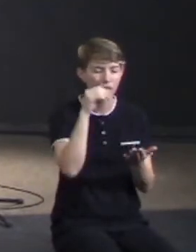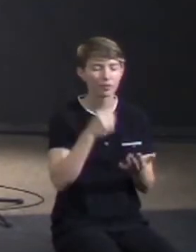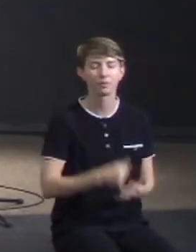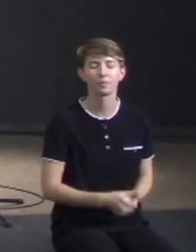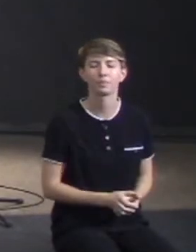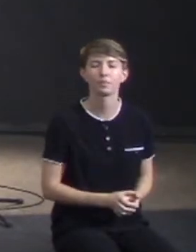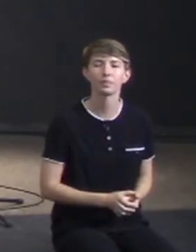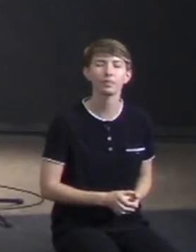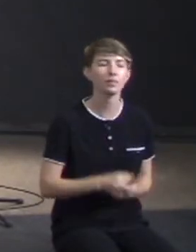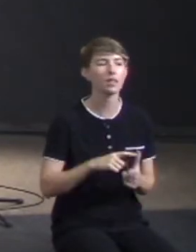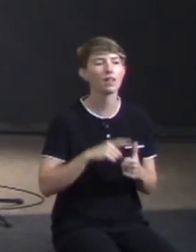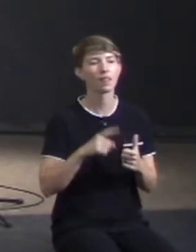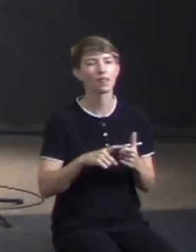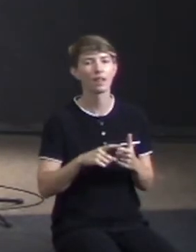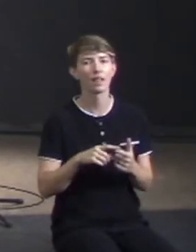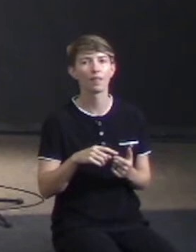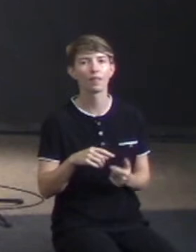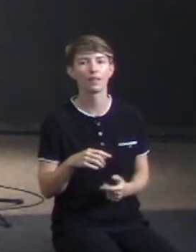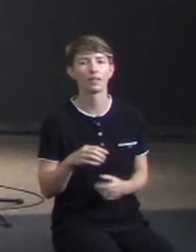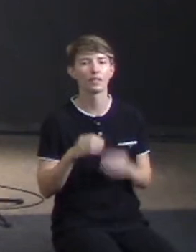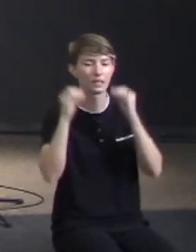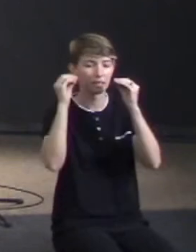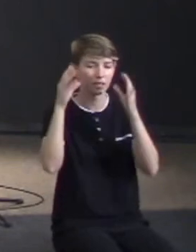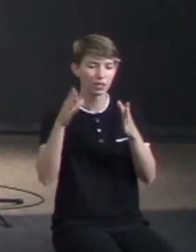the professor began to speak, and